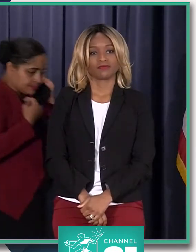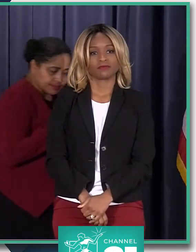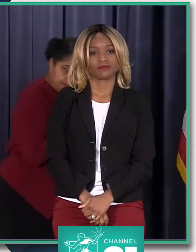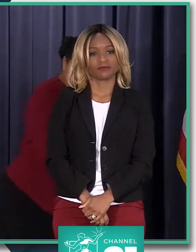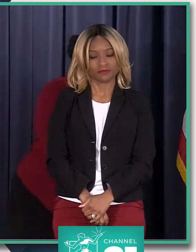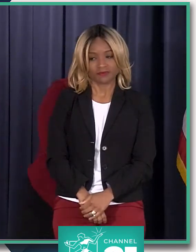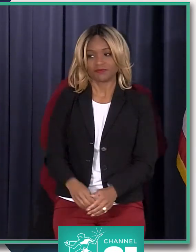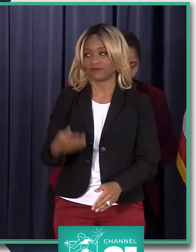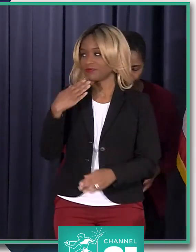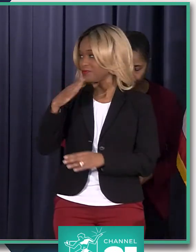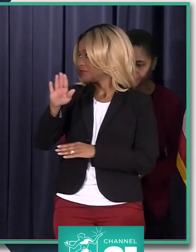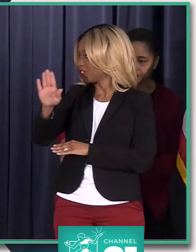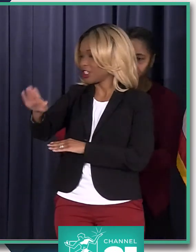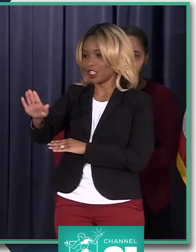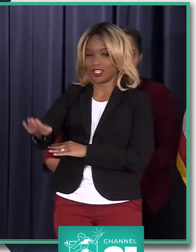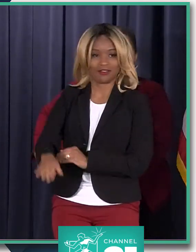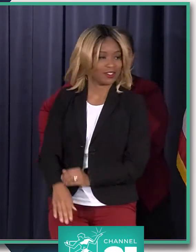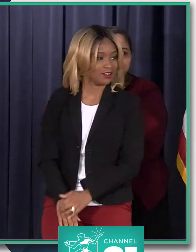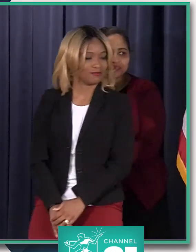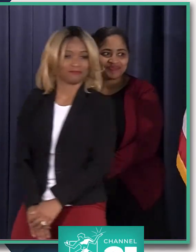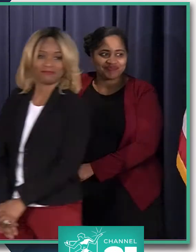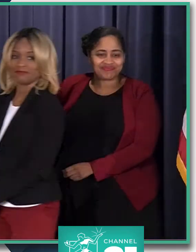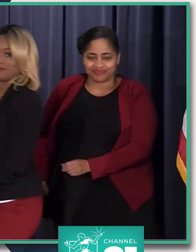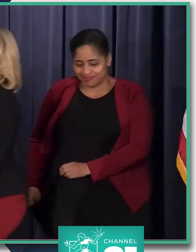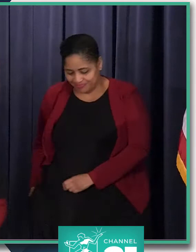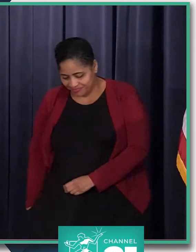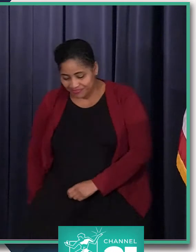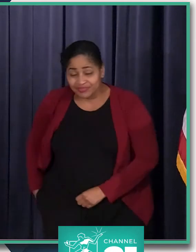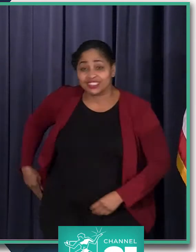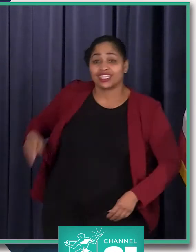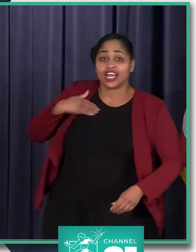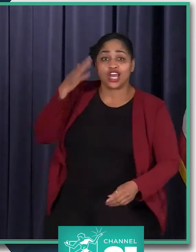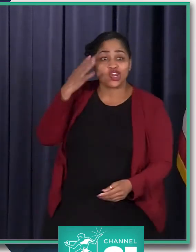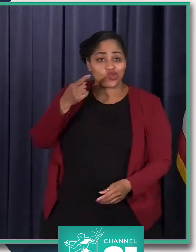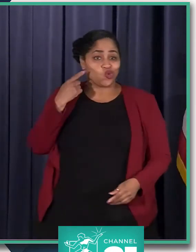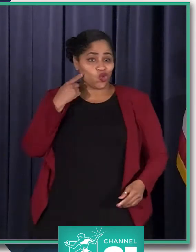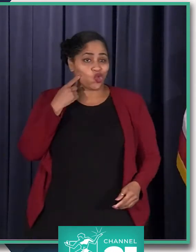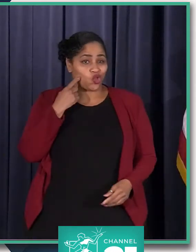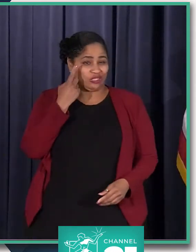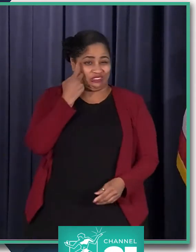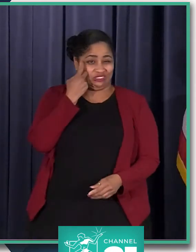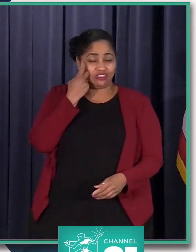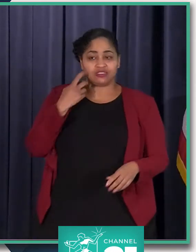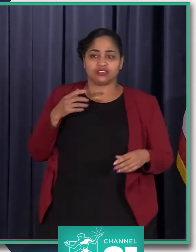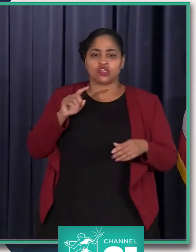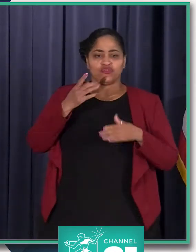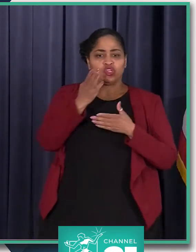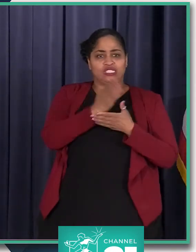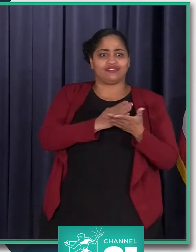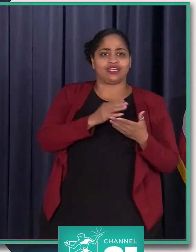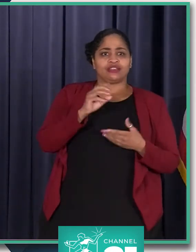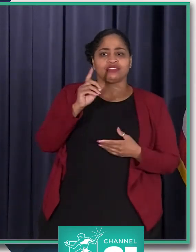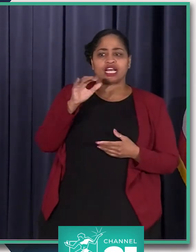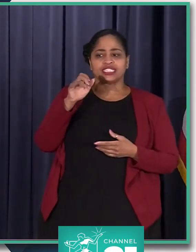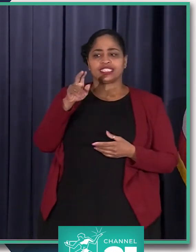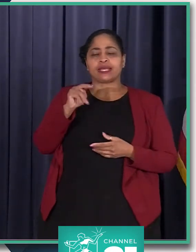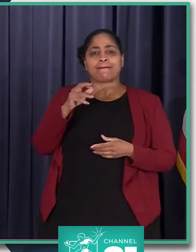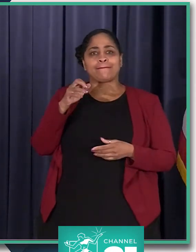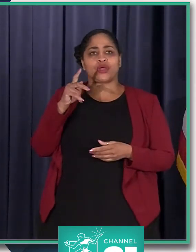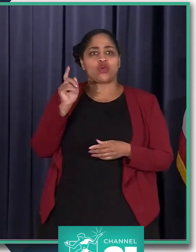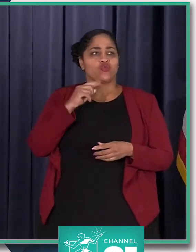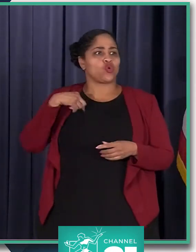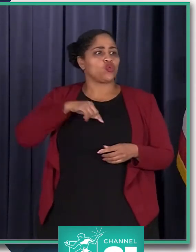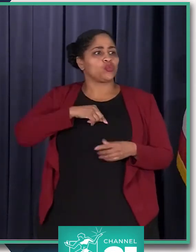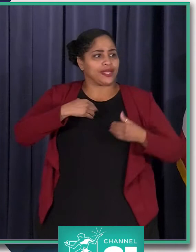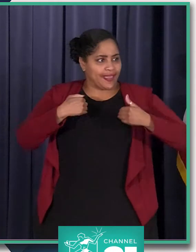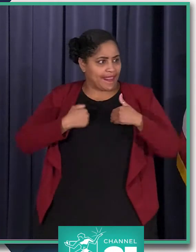So good evening. I know you heard a few minutes ago and saw the presentation with the first phase, Usman Park. where